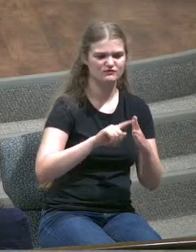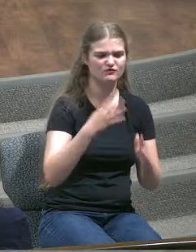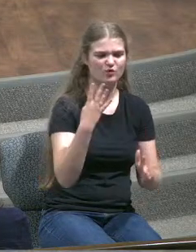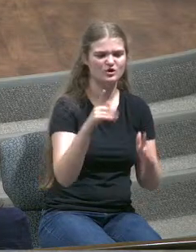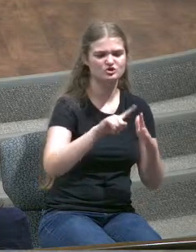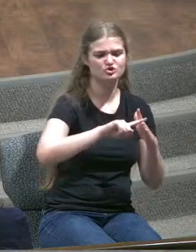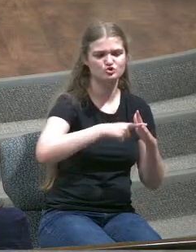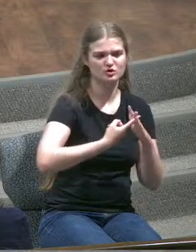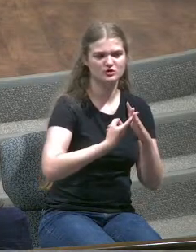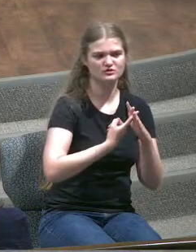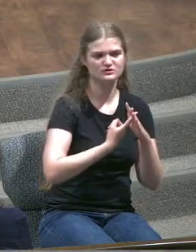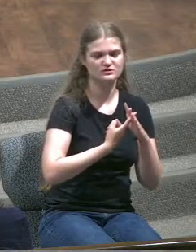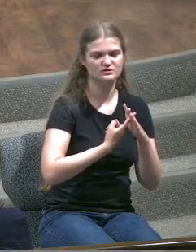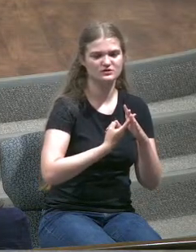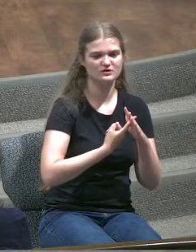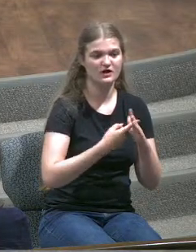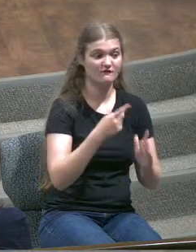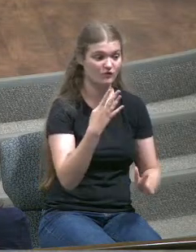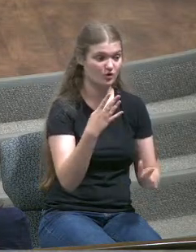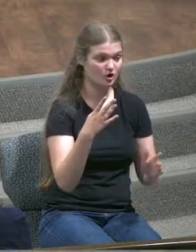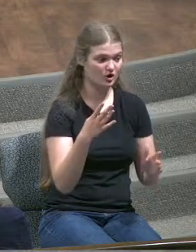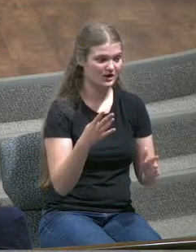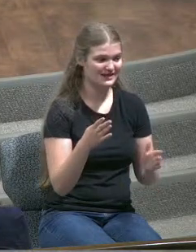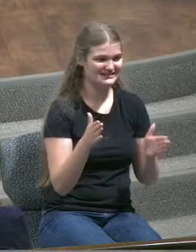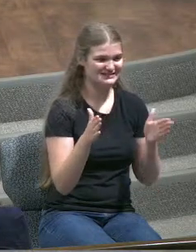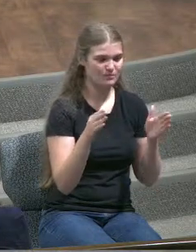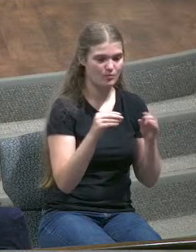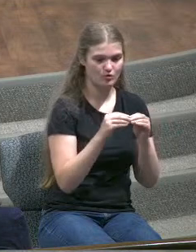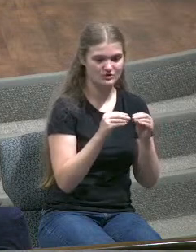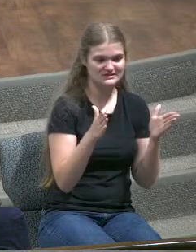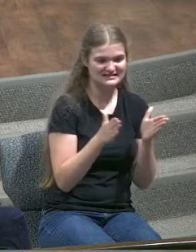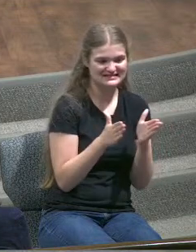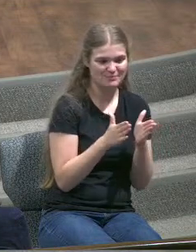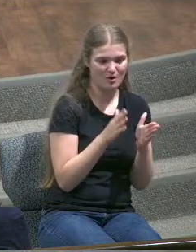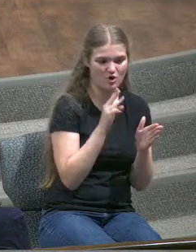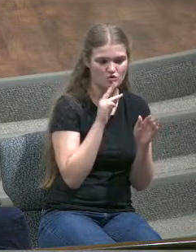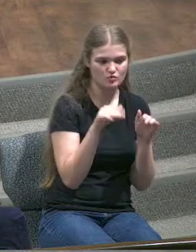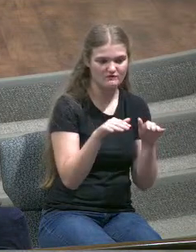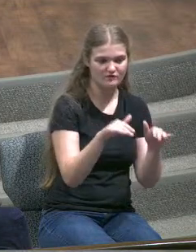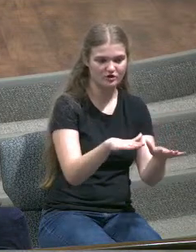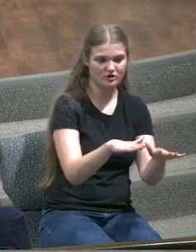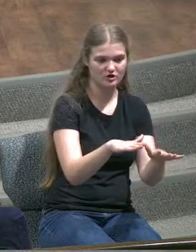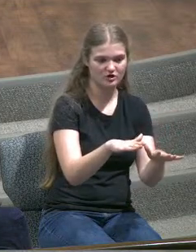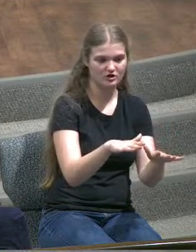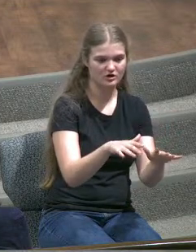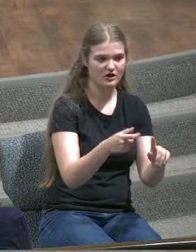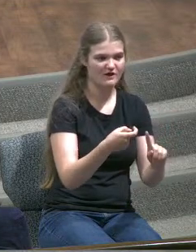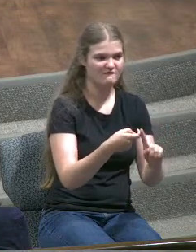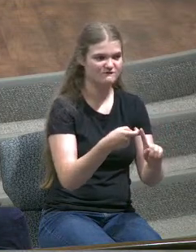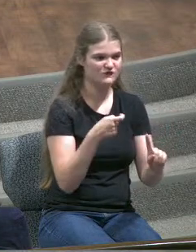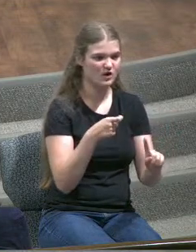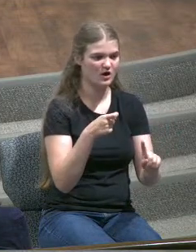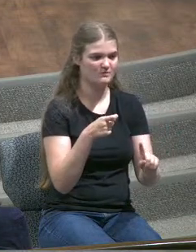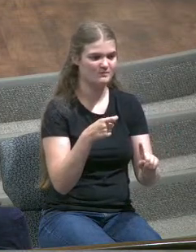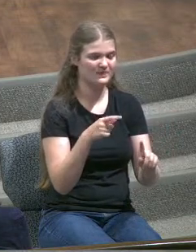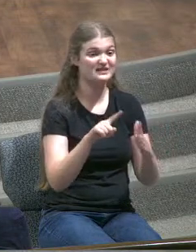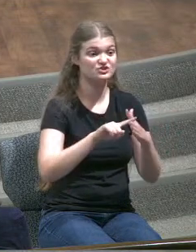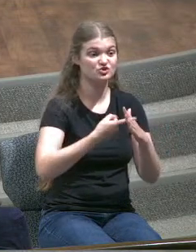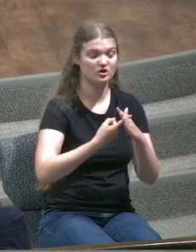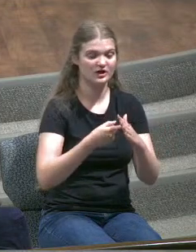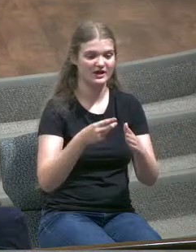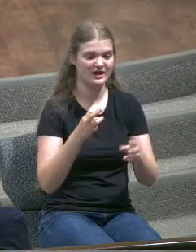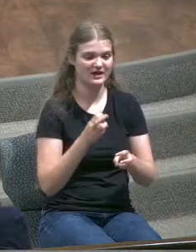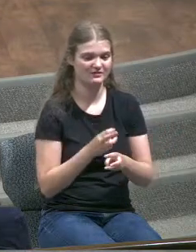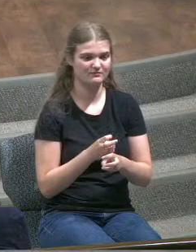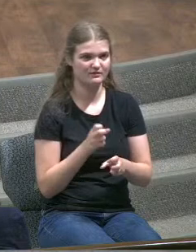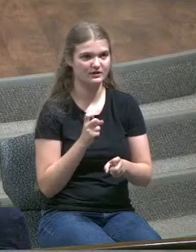are four smaller rivers, creeks, springs that come from the foothills of Mount Hermon that feed